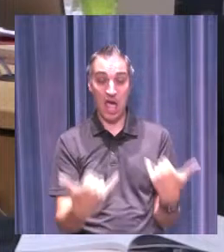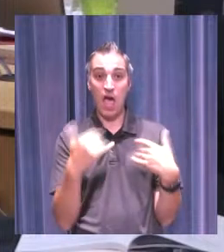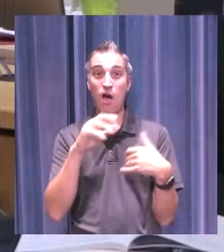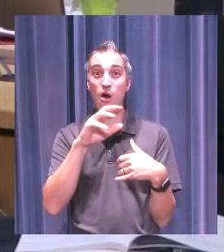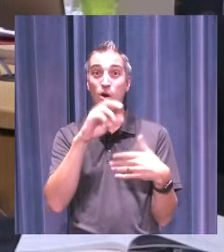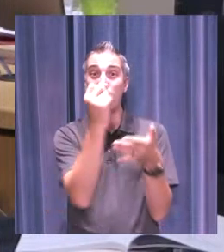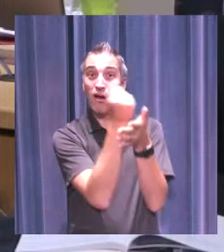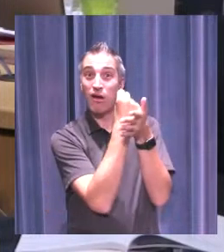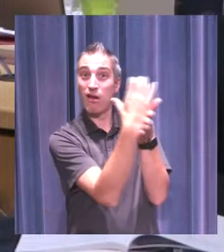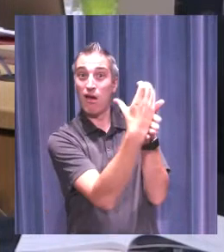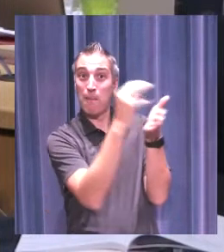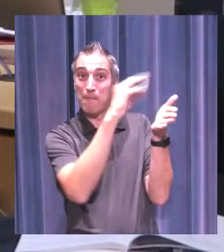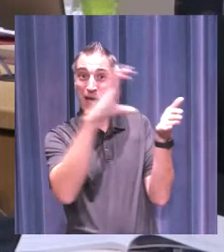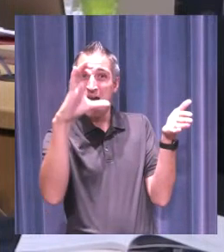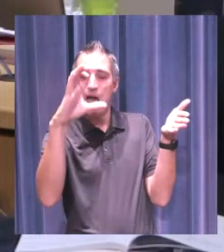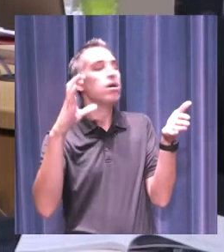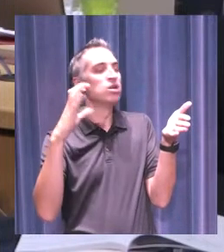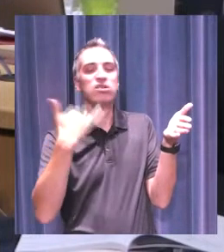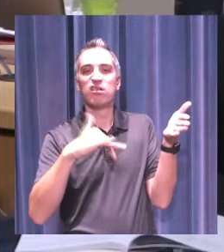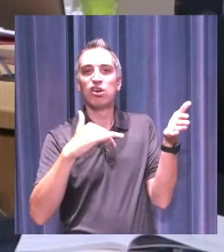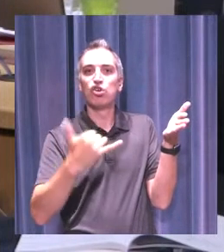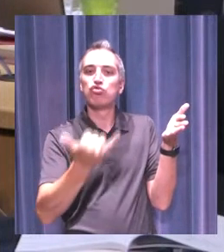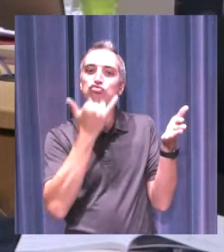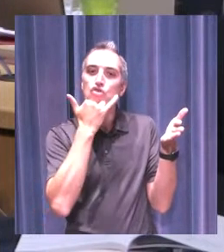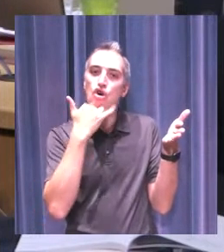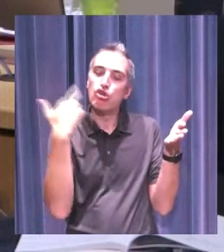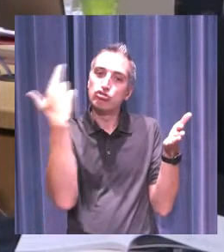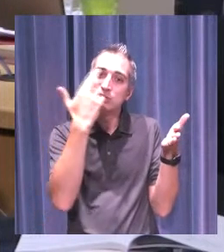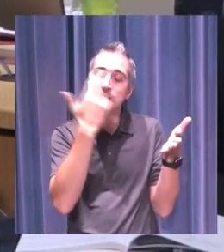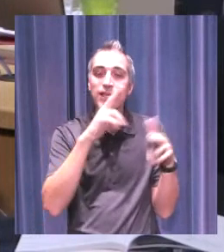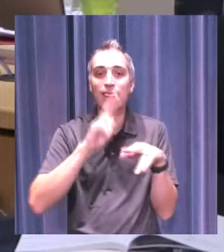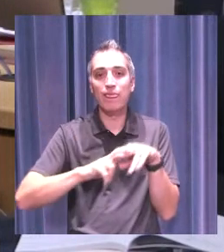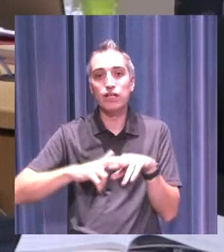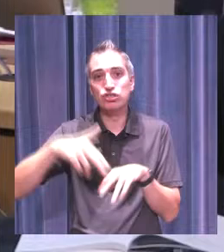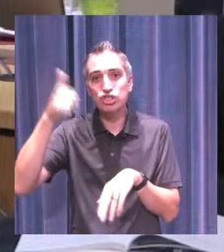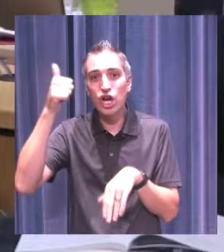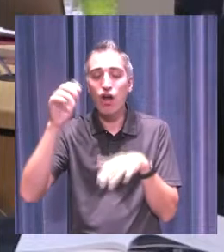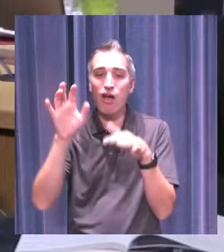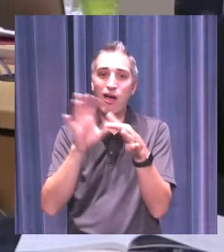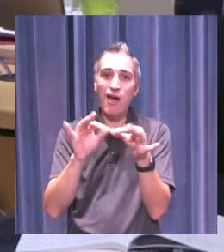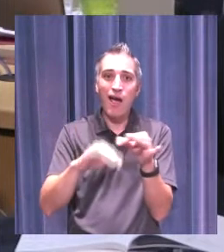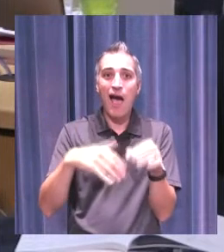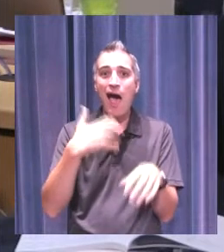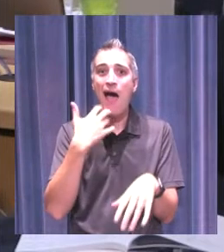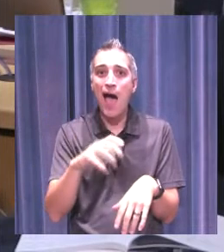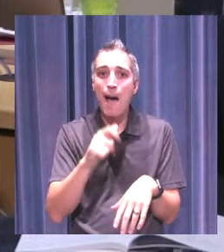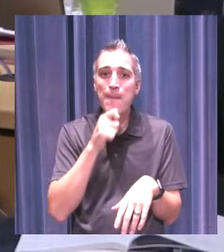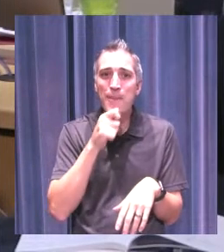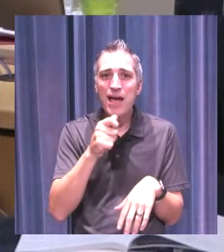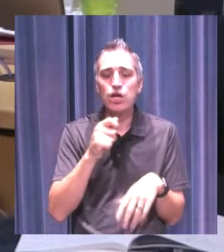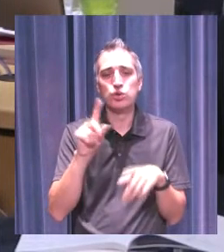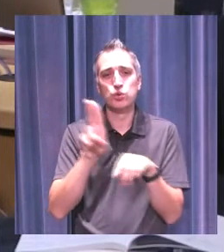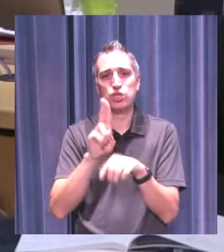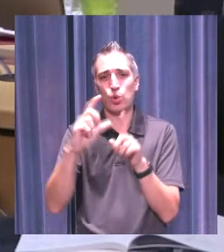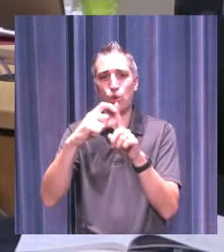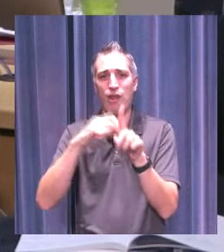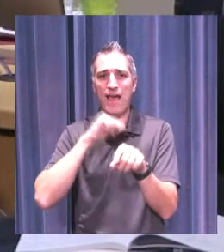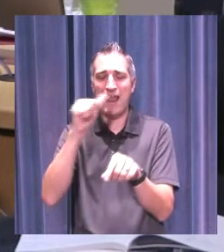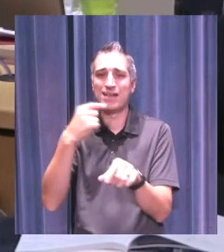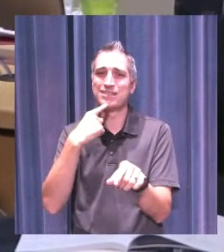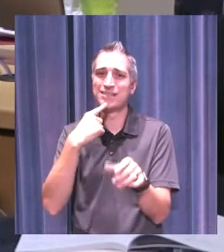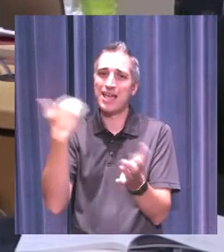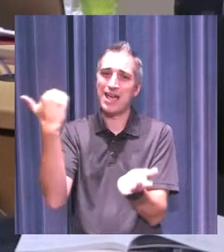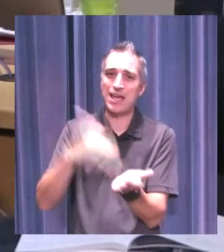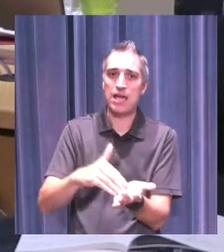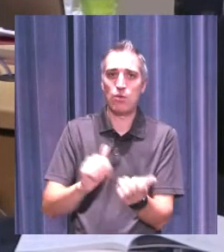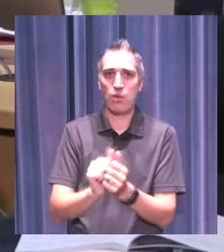the headlines, it is for the wrong reasons. The chair of the Board of Trustees was caught on a hot mic, using a word I won't repeat in polite